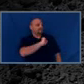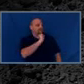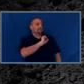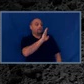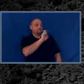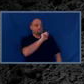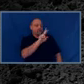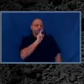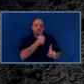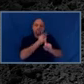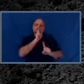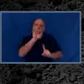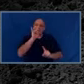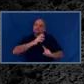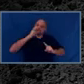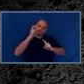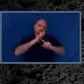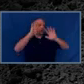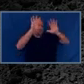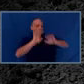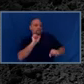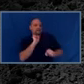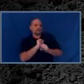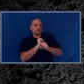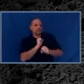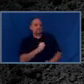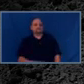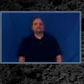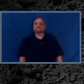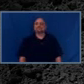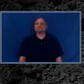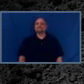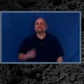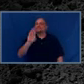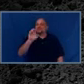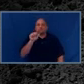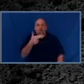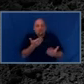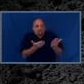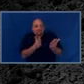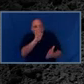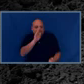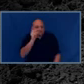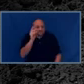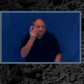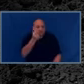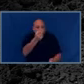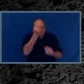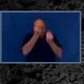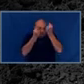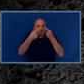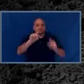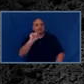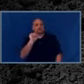outstanding job, and it did exactly what we intended. Bo, what were you thinking during the tag event?